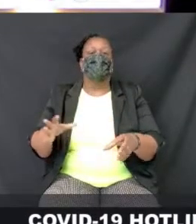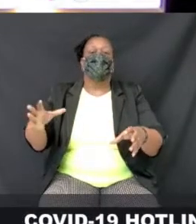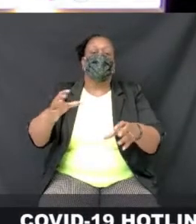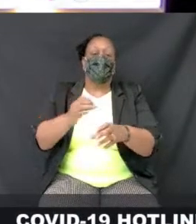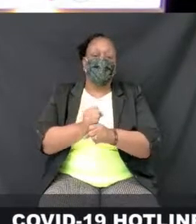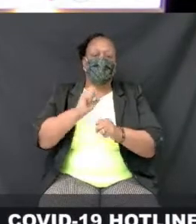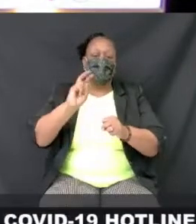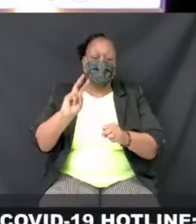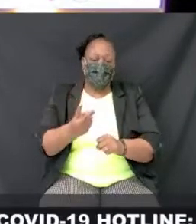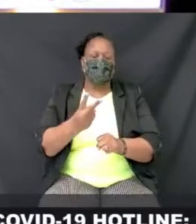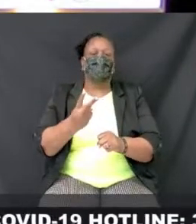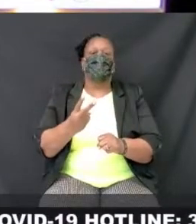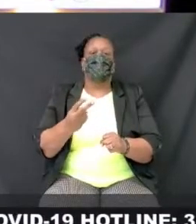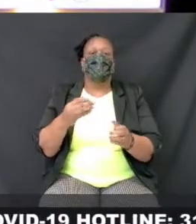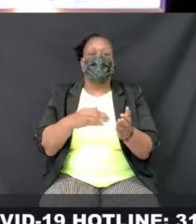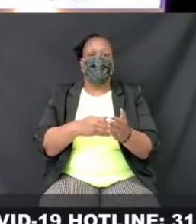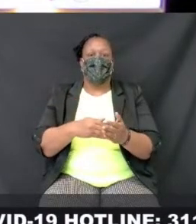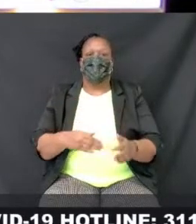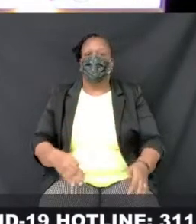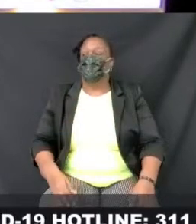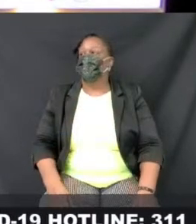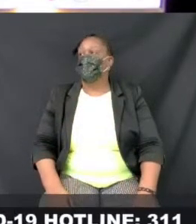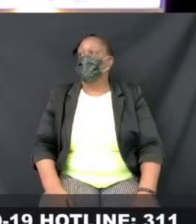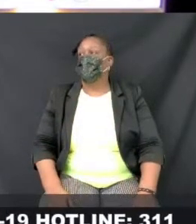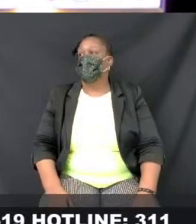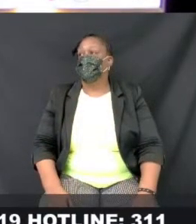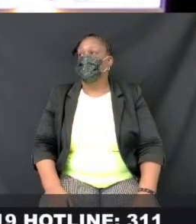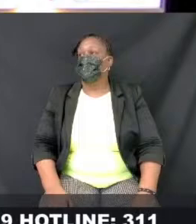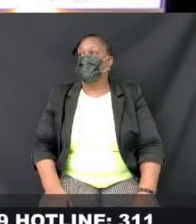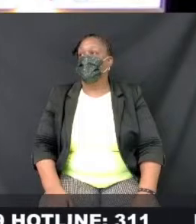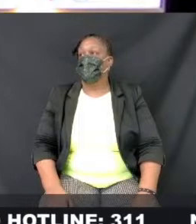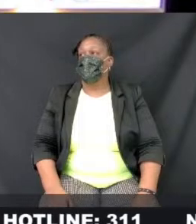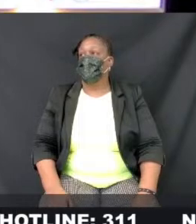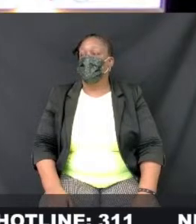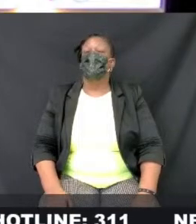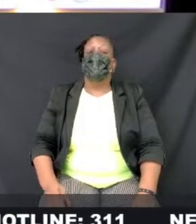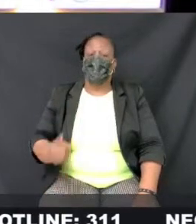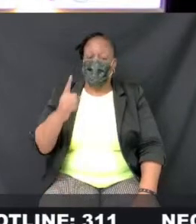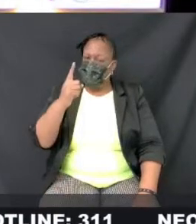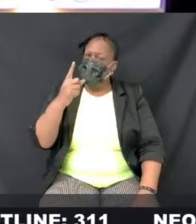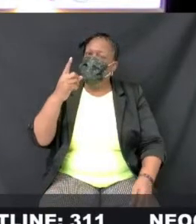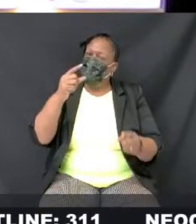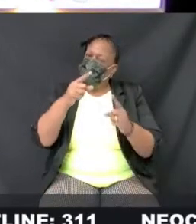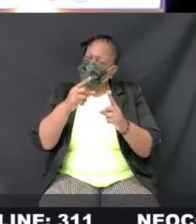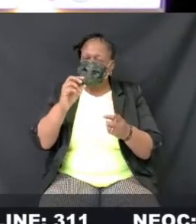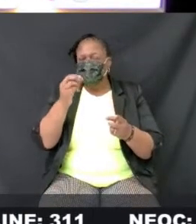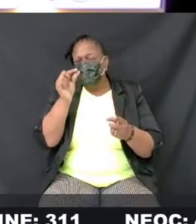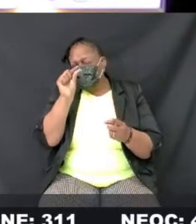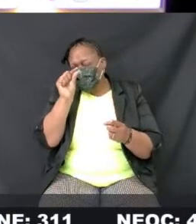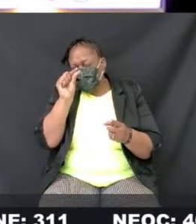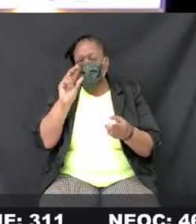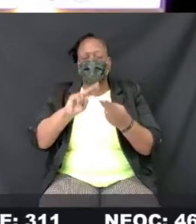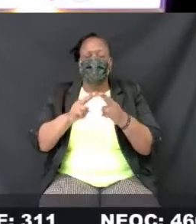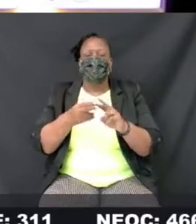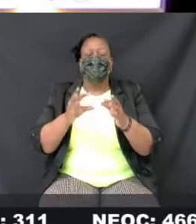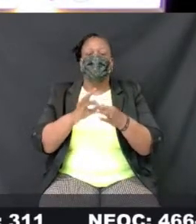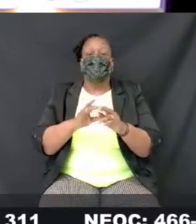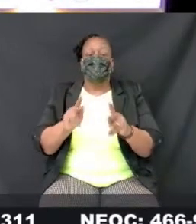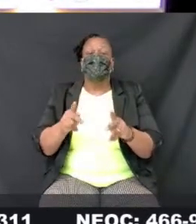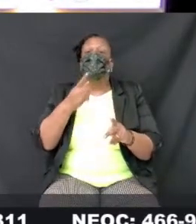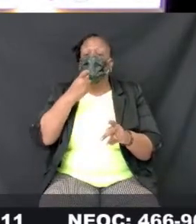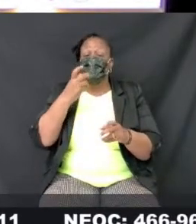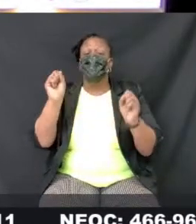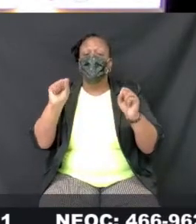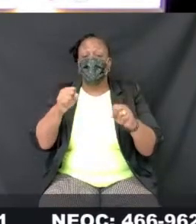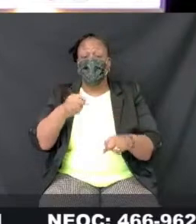again. We also have 1 or 2 persons who would have been vaccinated and got infected